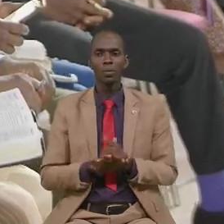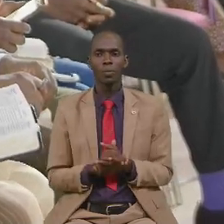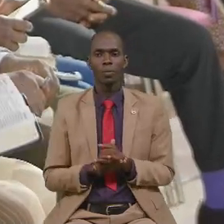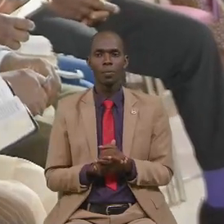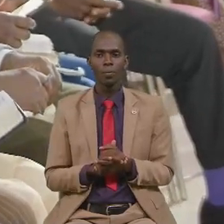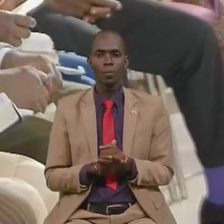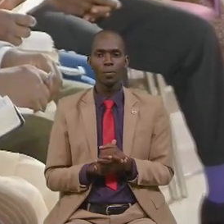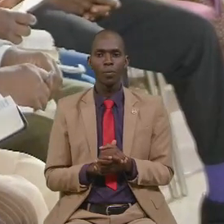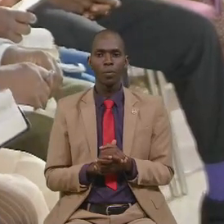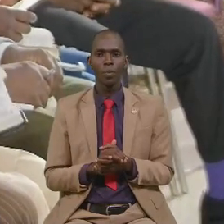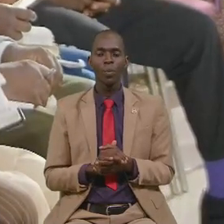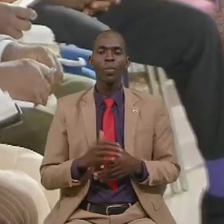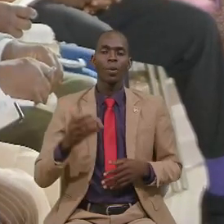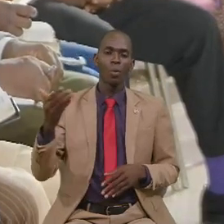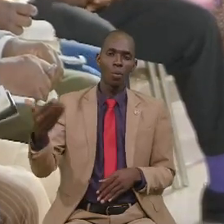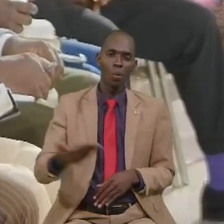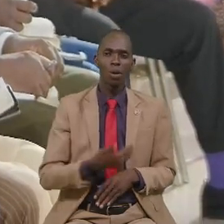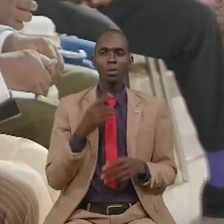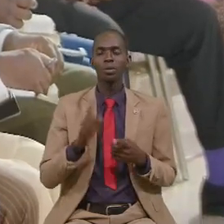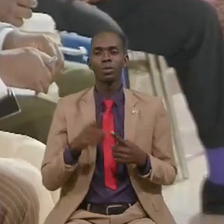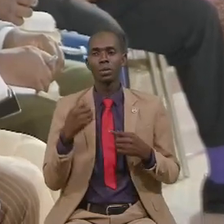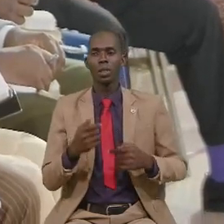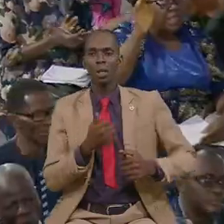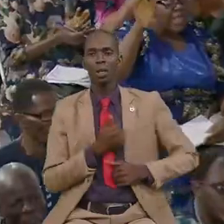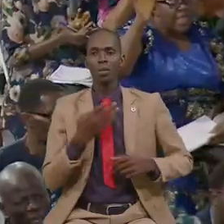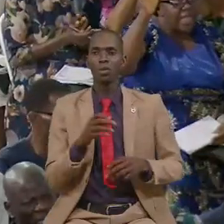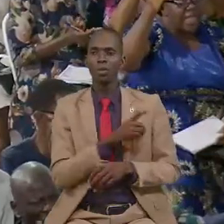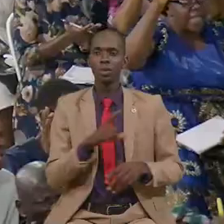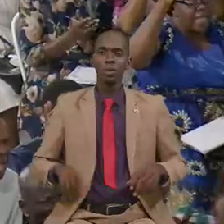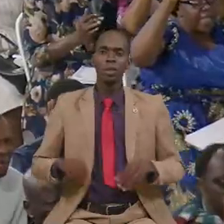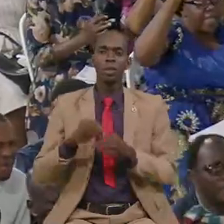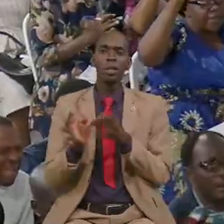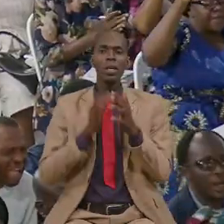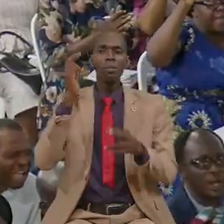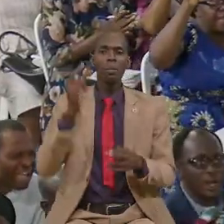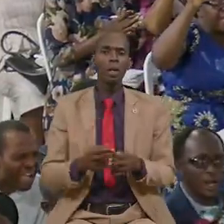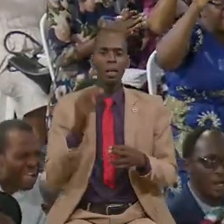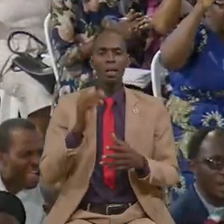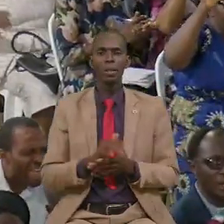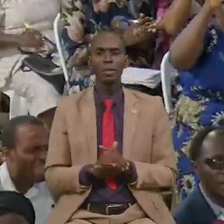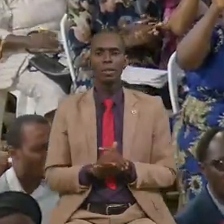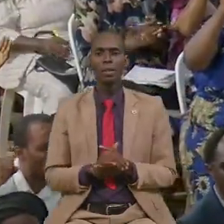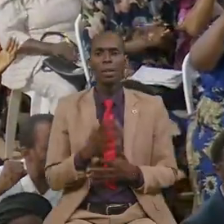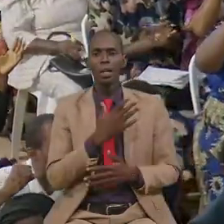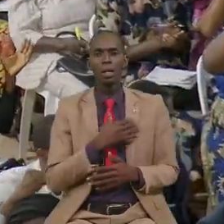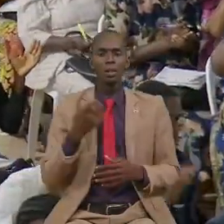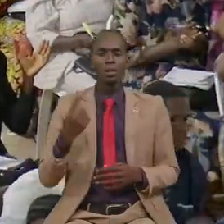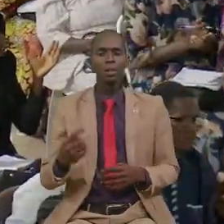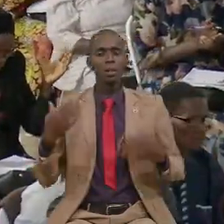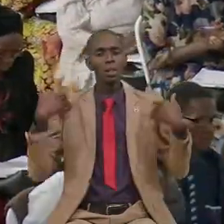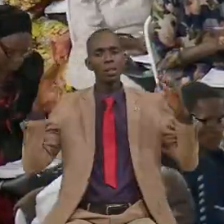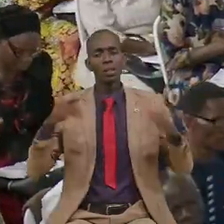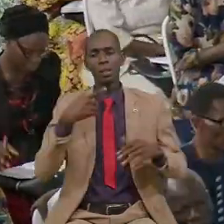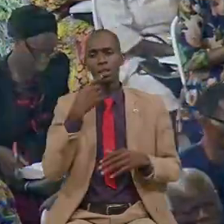Welcome to the army of the Lord in Jesus' name. And the angel said, go,